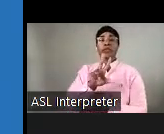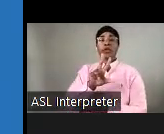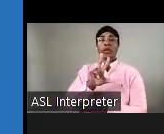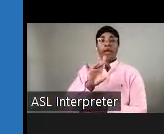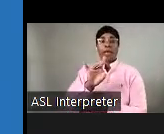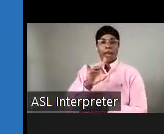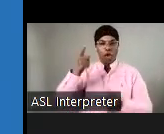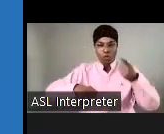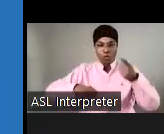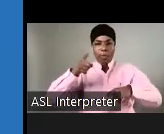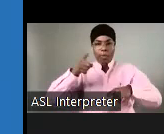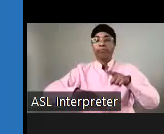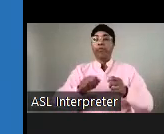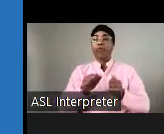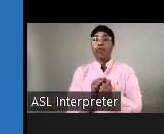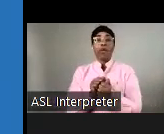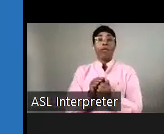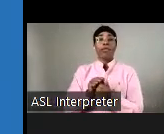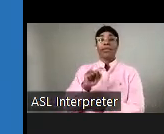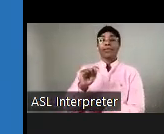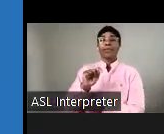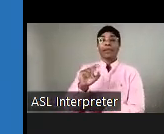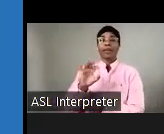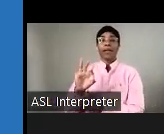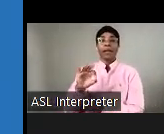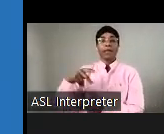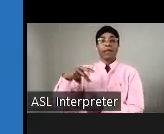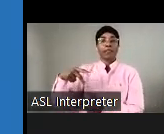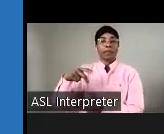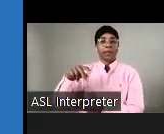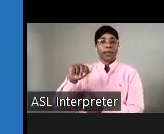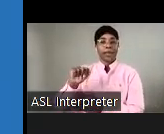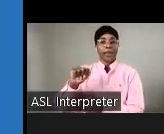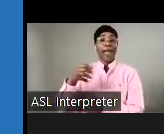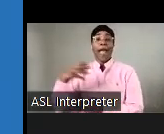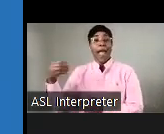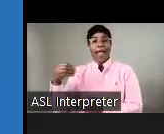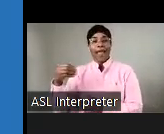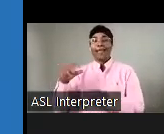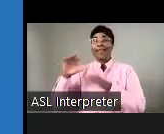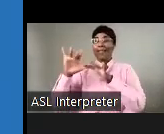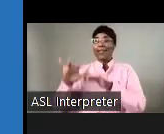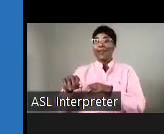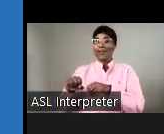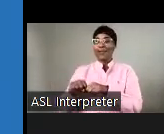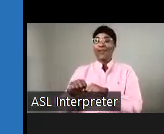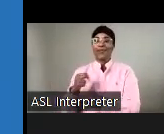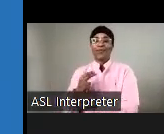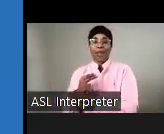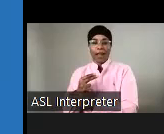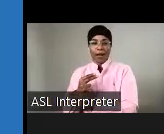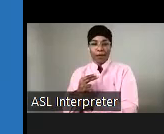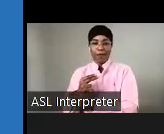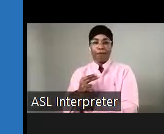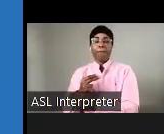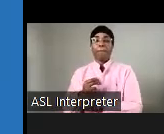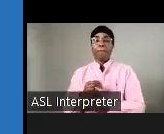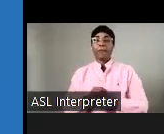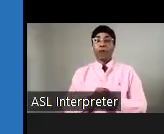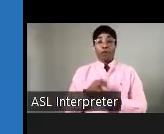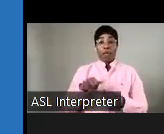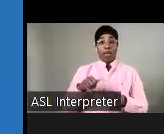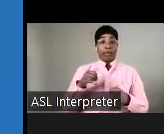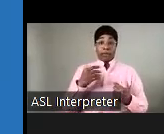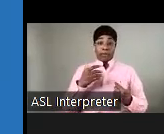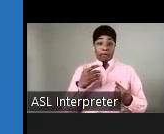the fire restoration TFPA and doing snowshoe hare piles. So we're building this layered